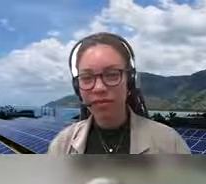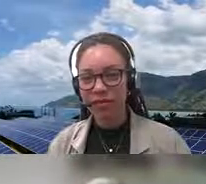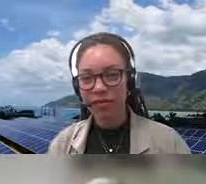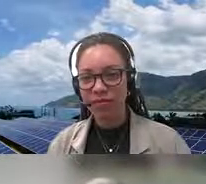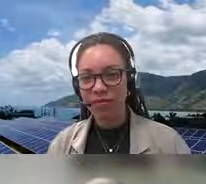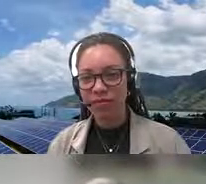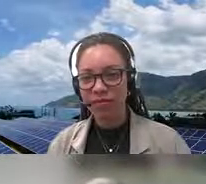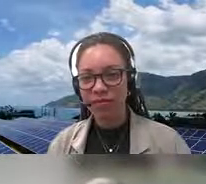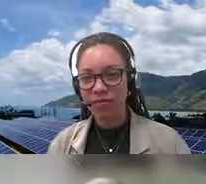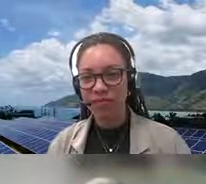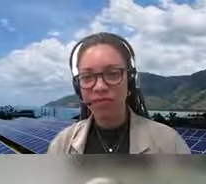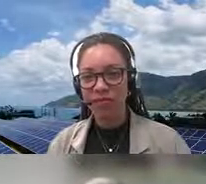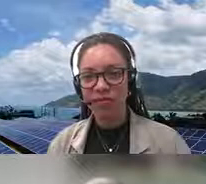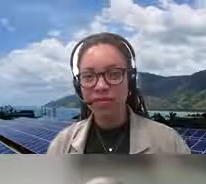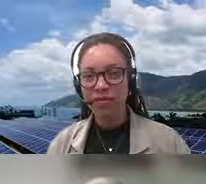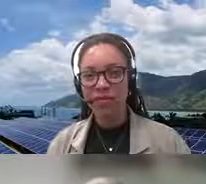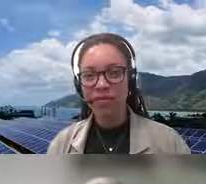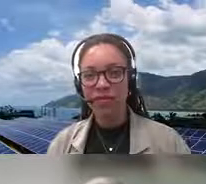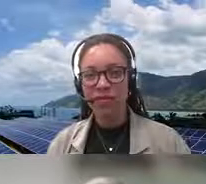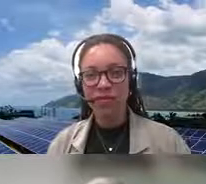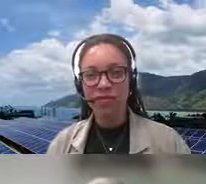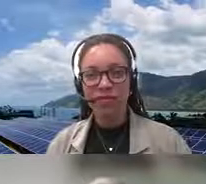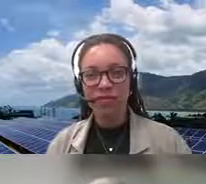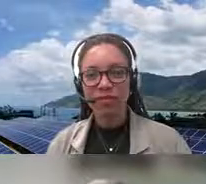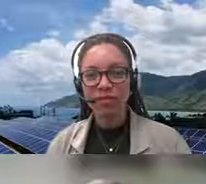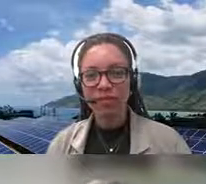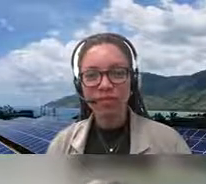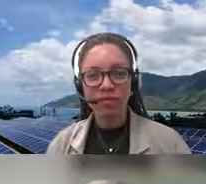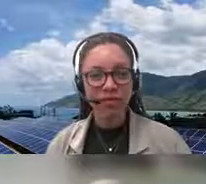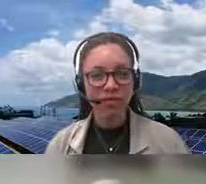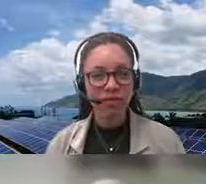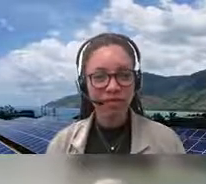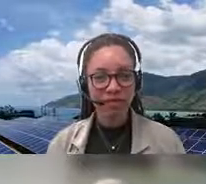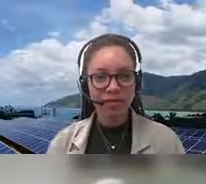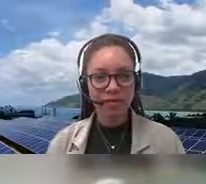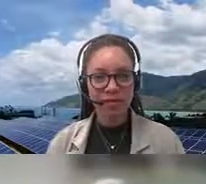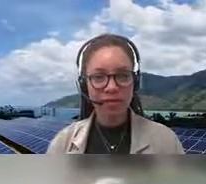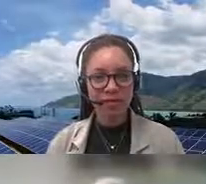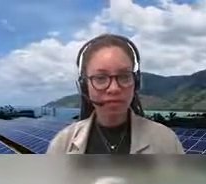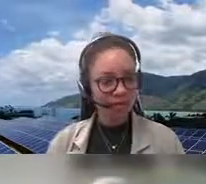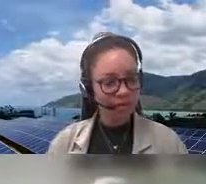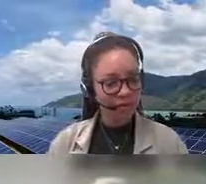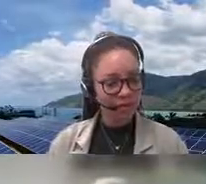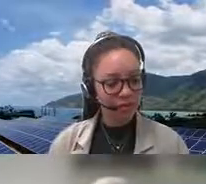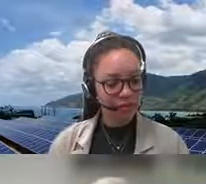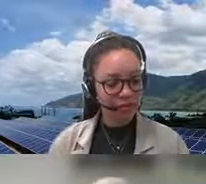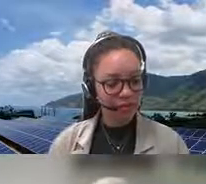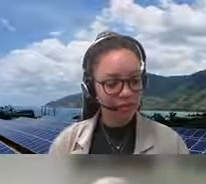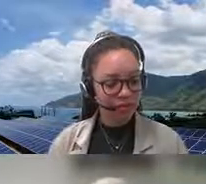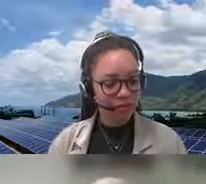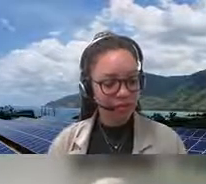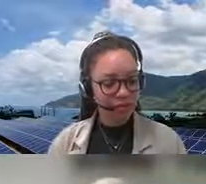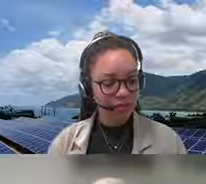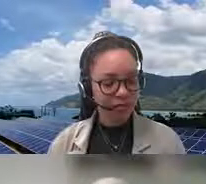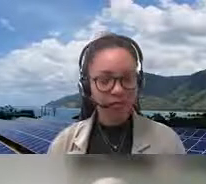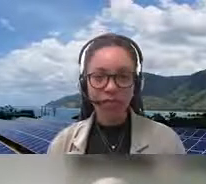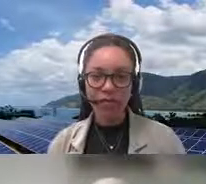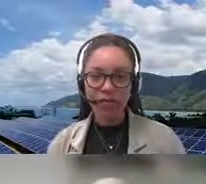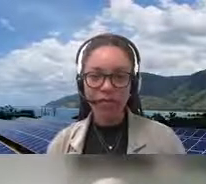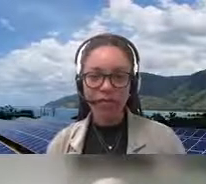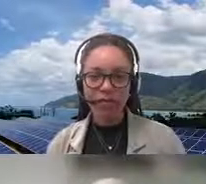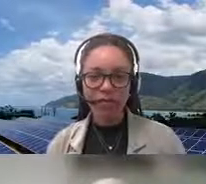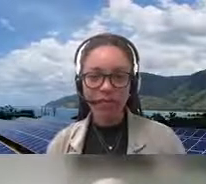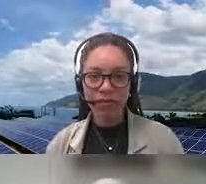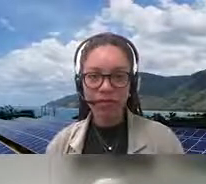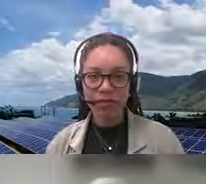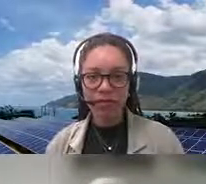up on what you said there, Maddie, about microgrids being sort of a way of the future, seen as a future grid. Well, of